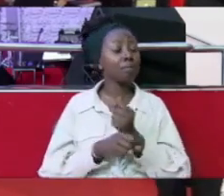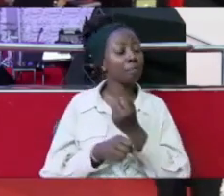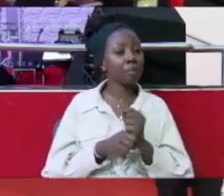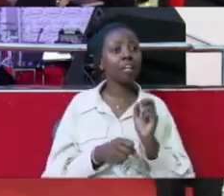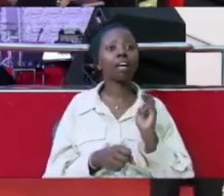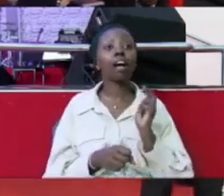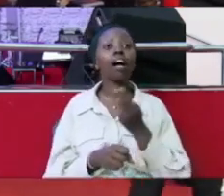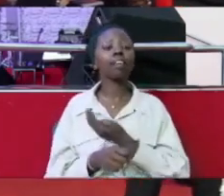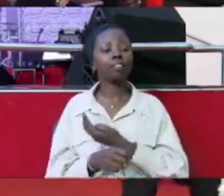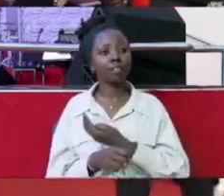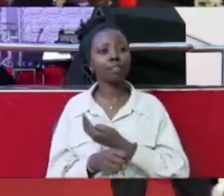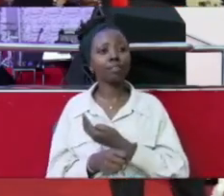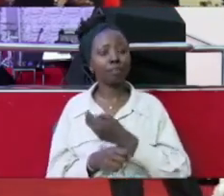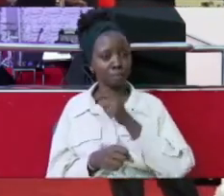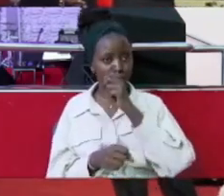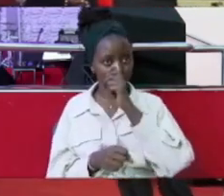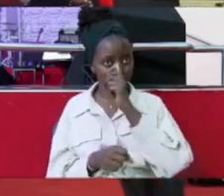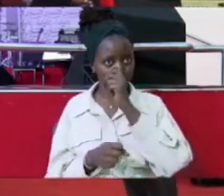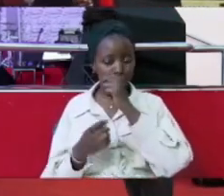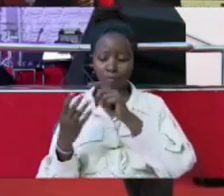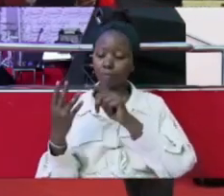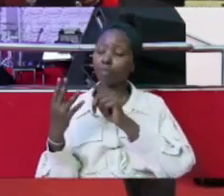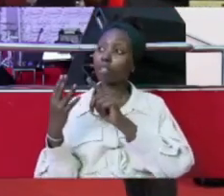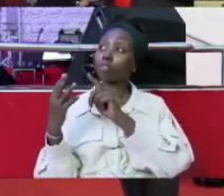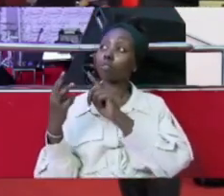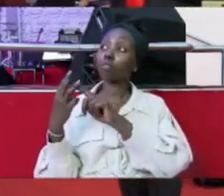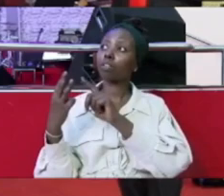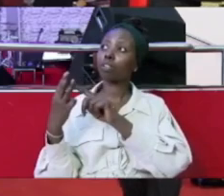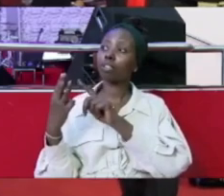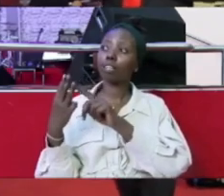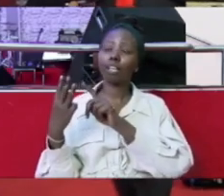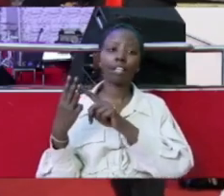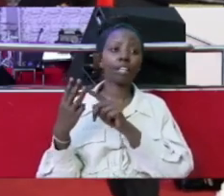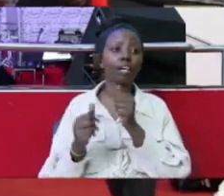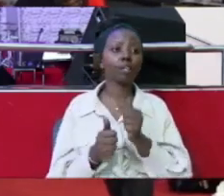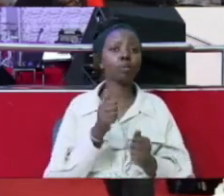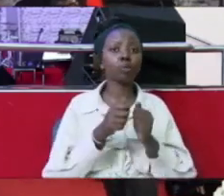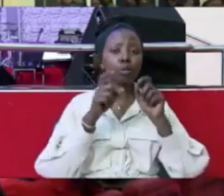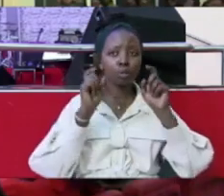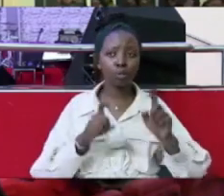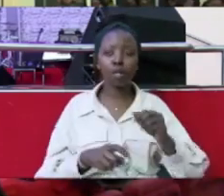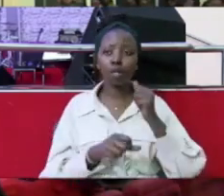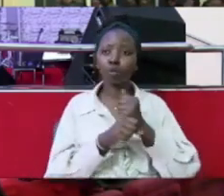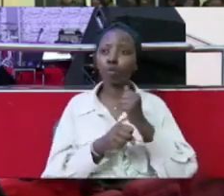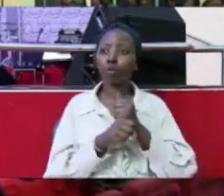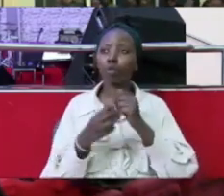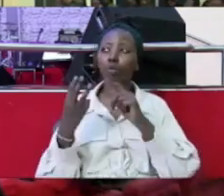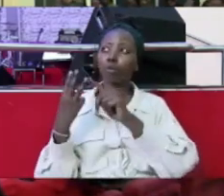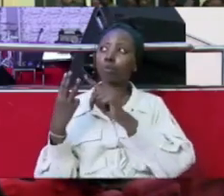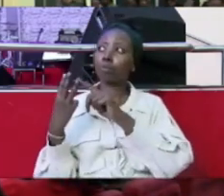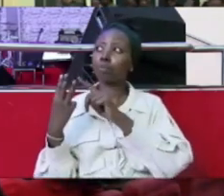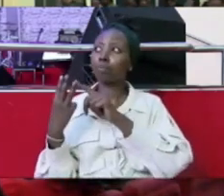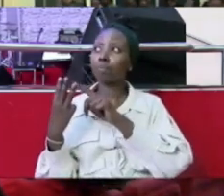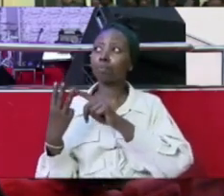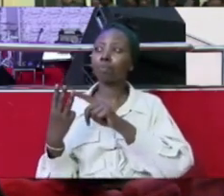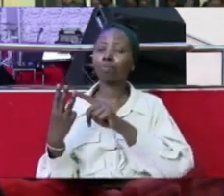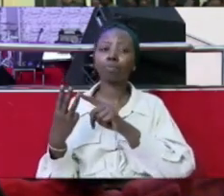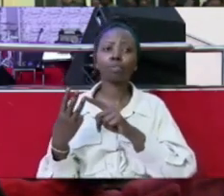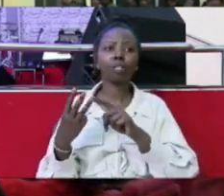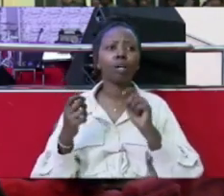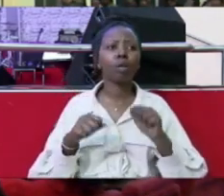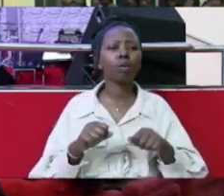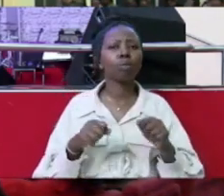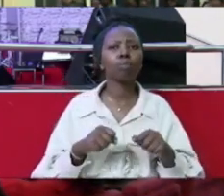yetu kujitengenezea. The third thing that we need to do, jambo la tatu ambalo tunahitaji, we need to be able to establish and